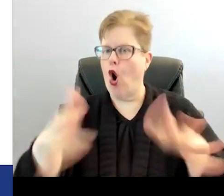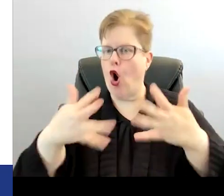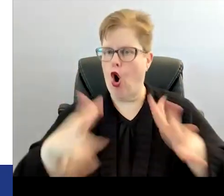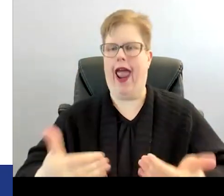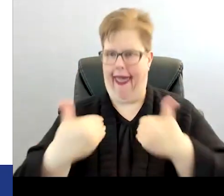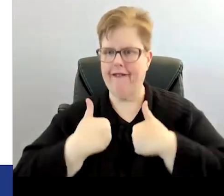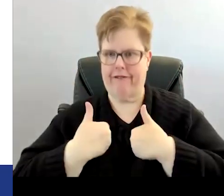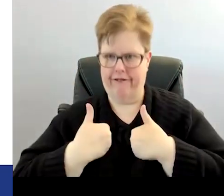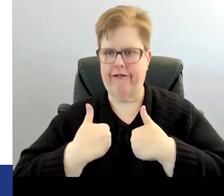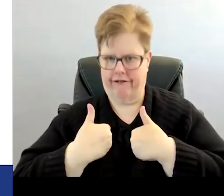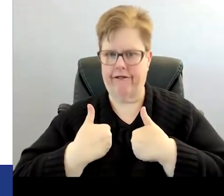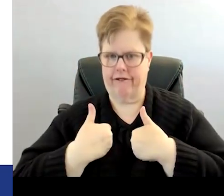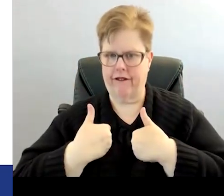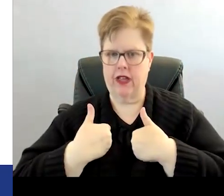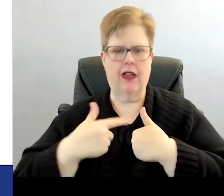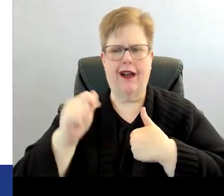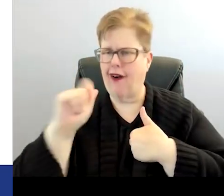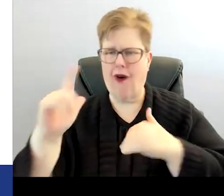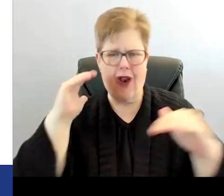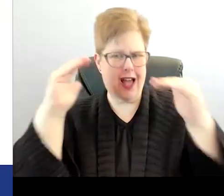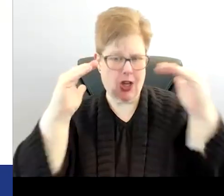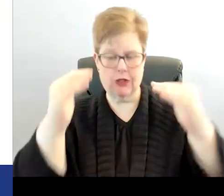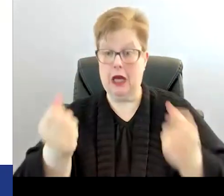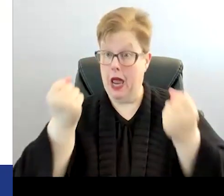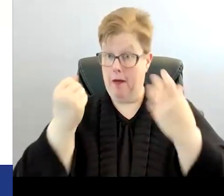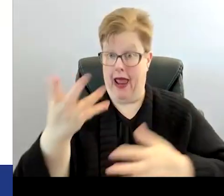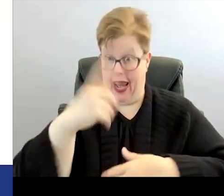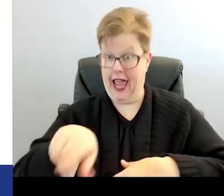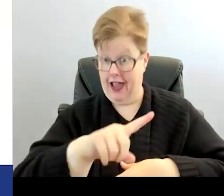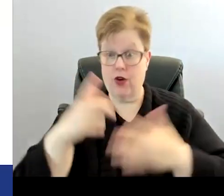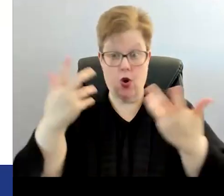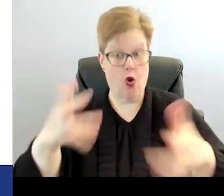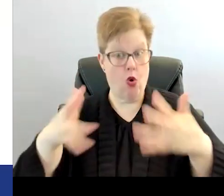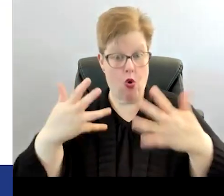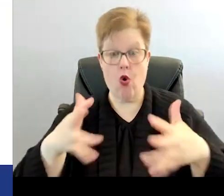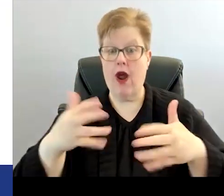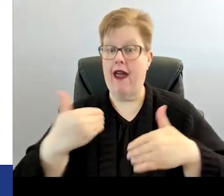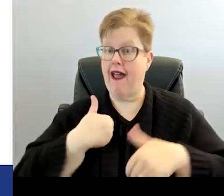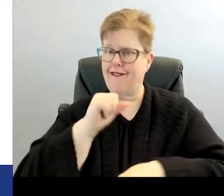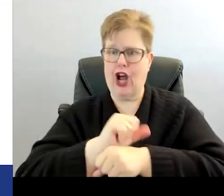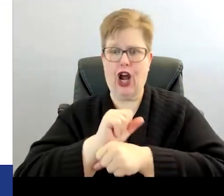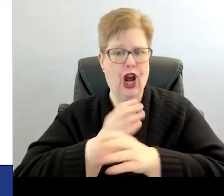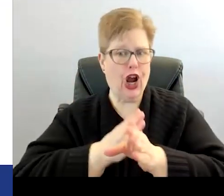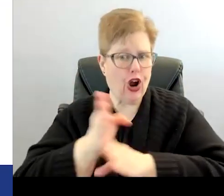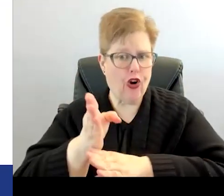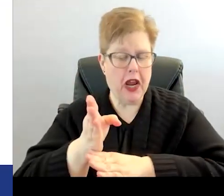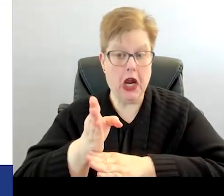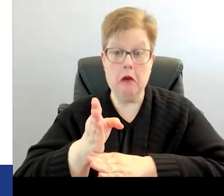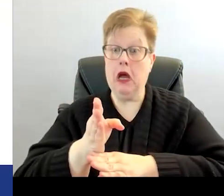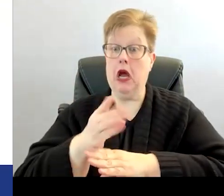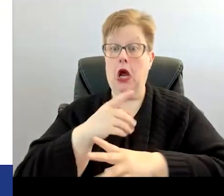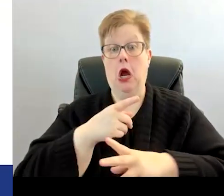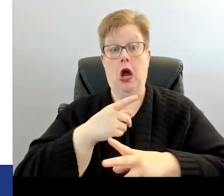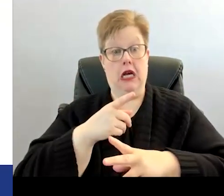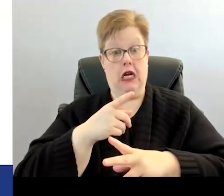already possess. You are all adults. Many of you have had careers, whether or not they're the same career you want to